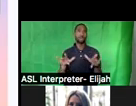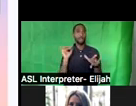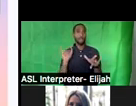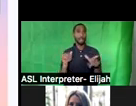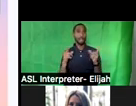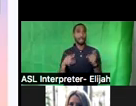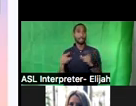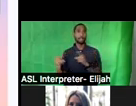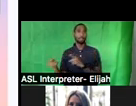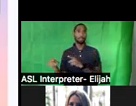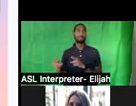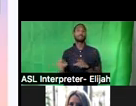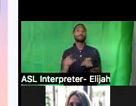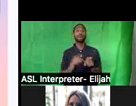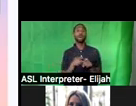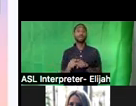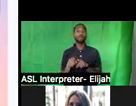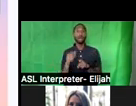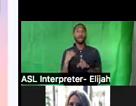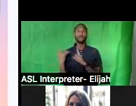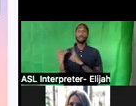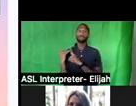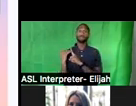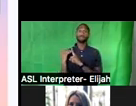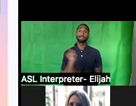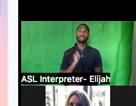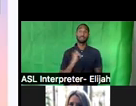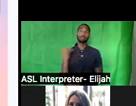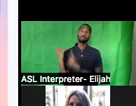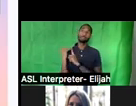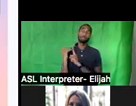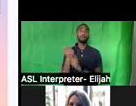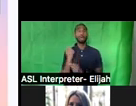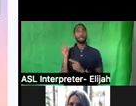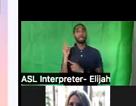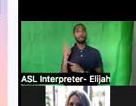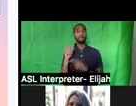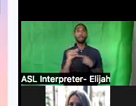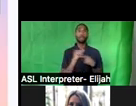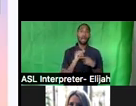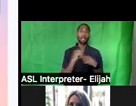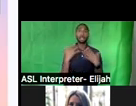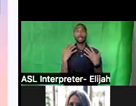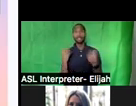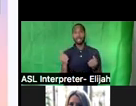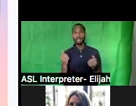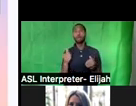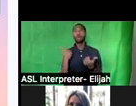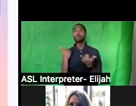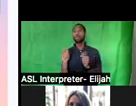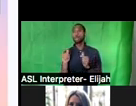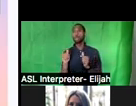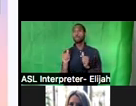also, I have to remind myself that in any moment of practice or healing or trying to undo